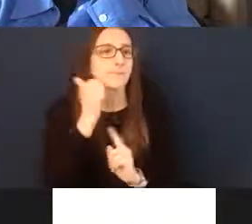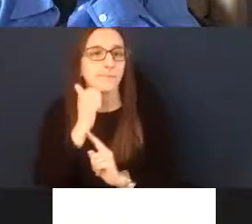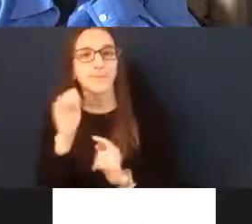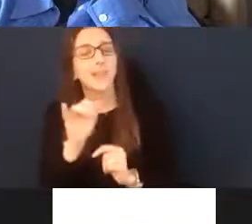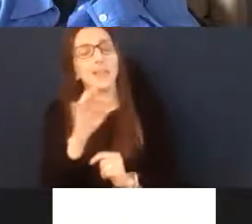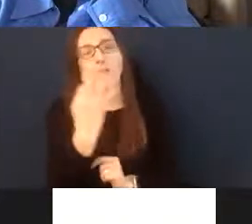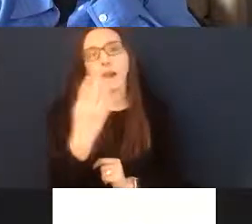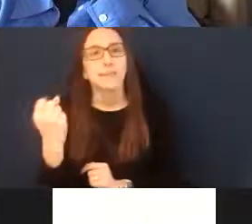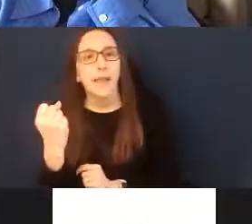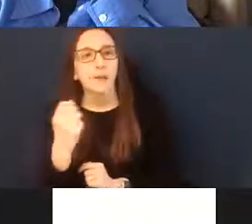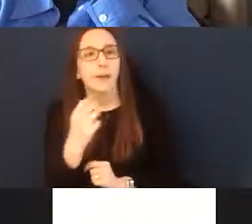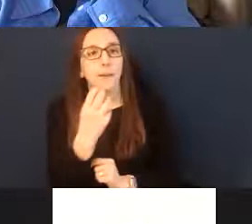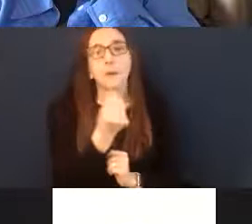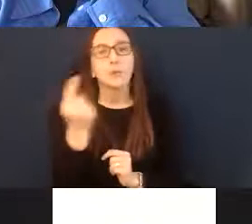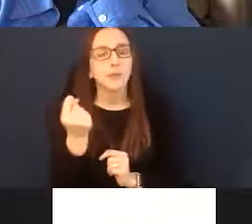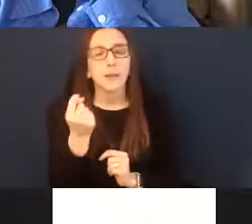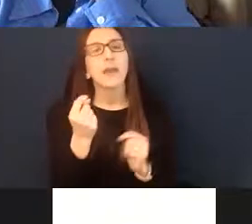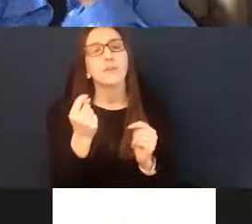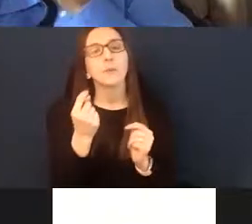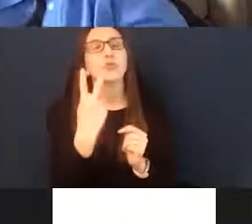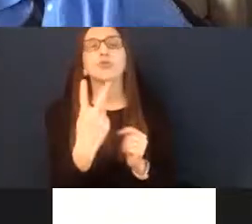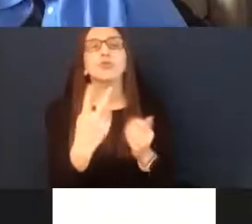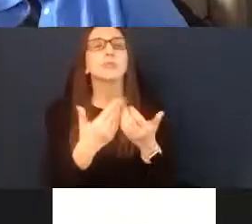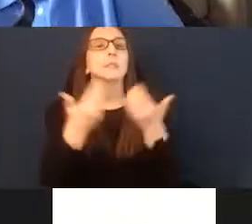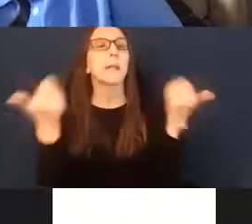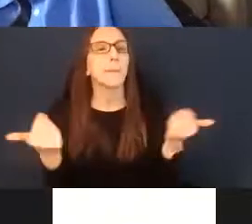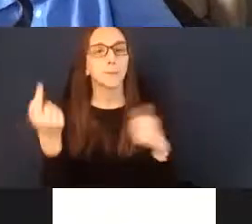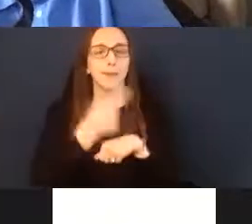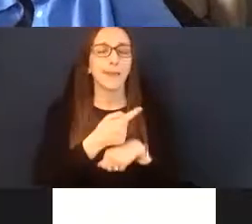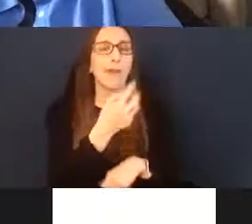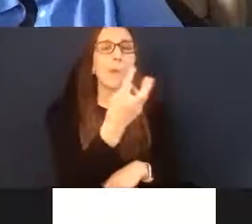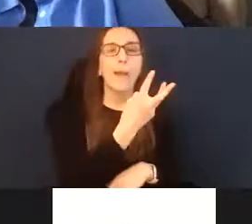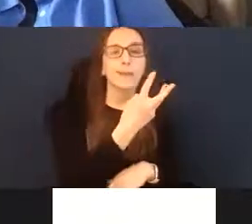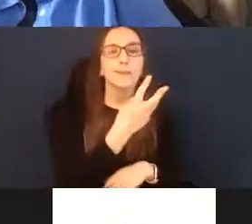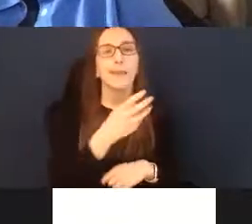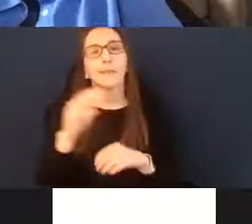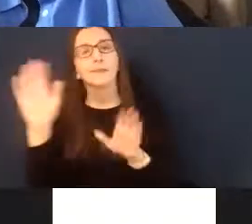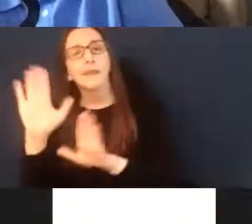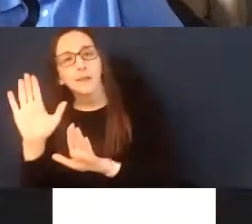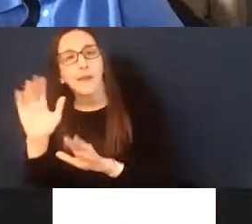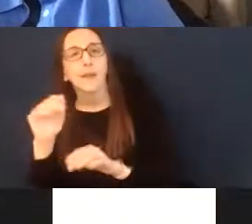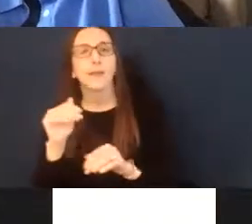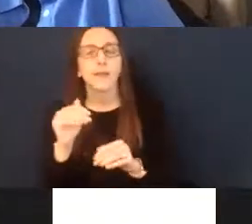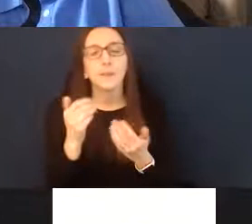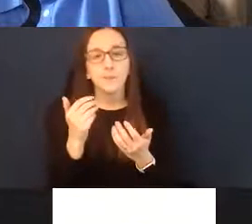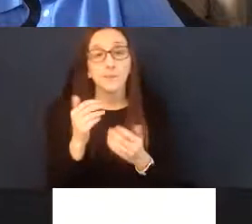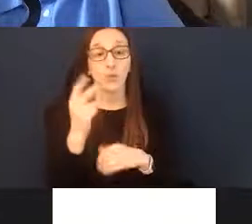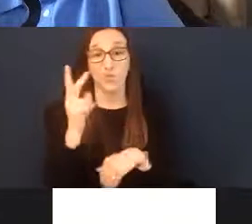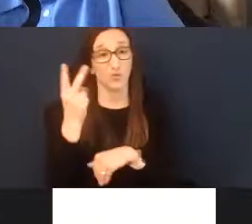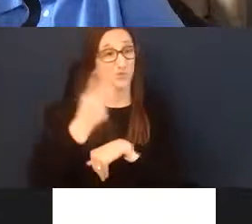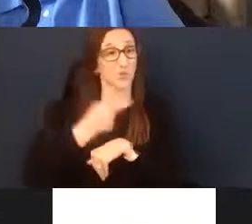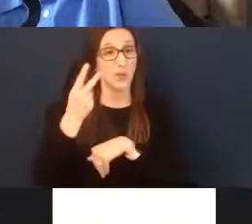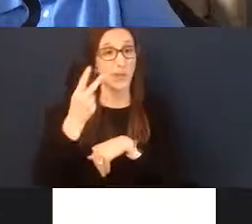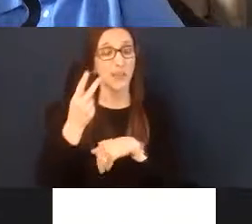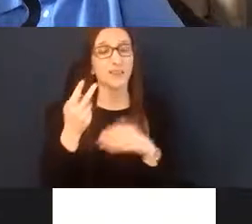Saturday, or a Monday, Tuesday. It would be more of you want a Wednesday, Sunday type situation, where on those 2 days, you're